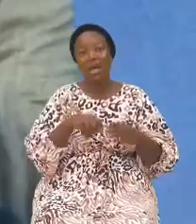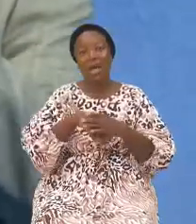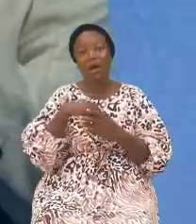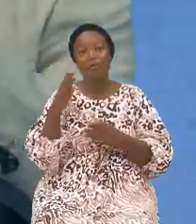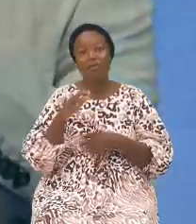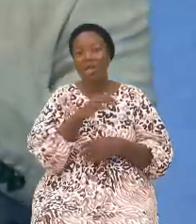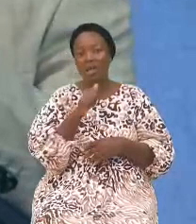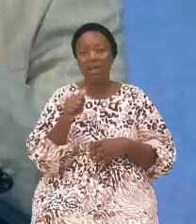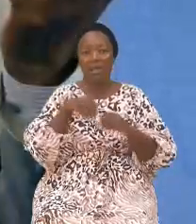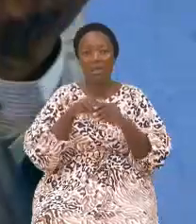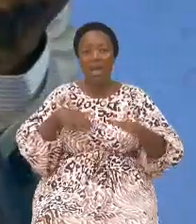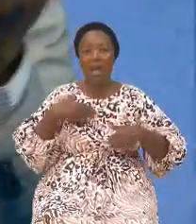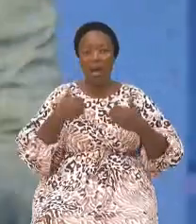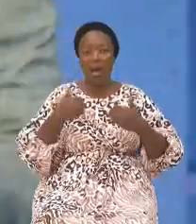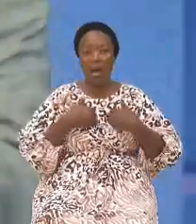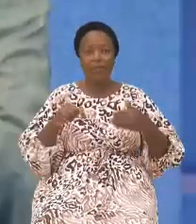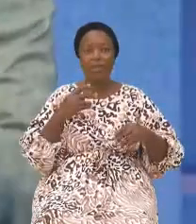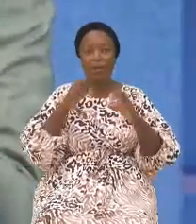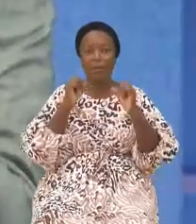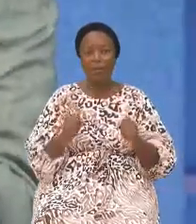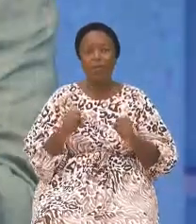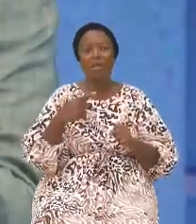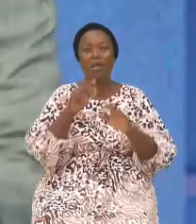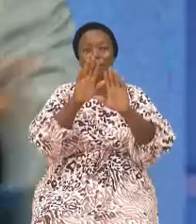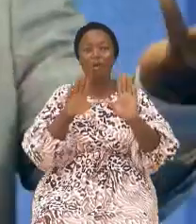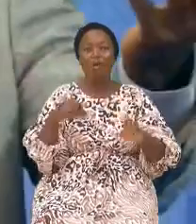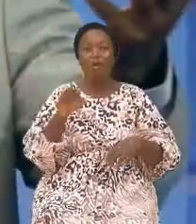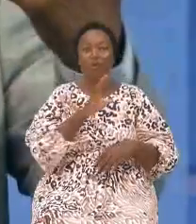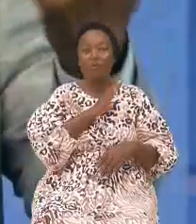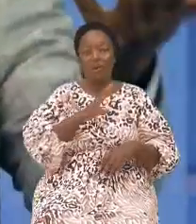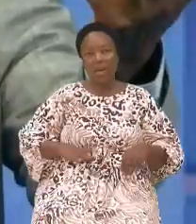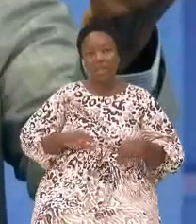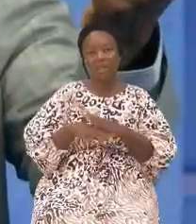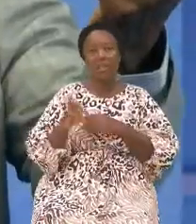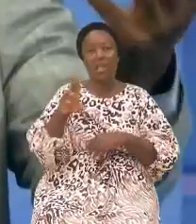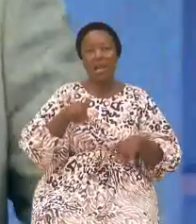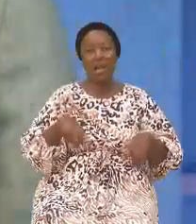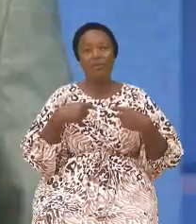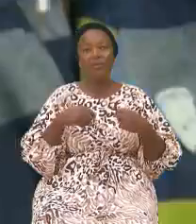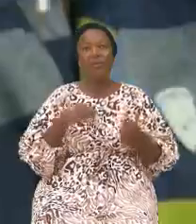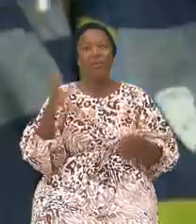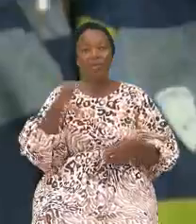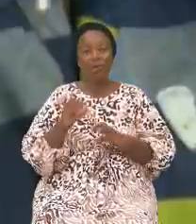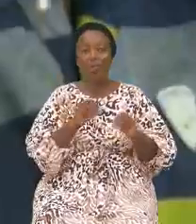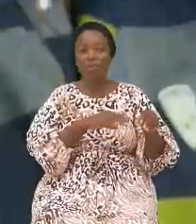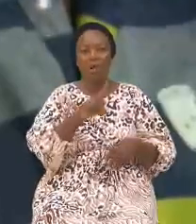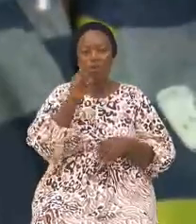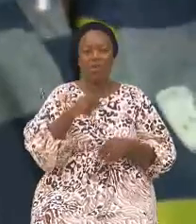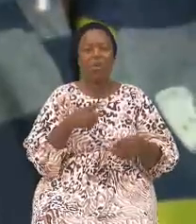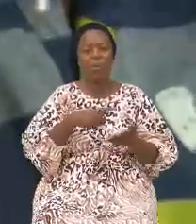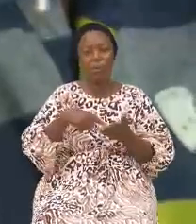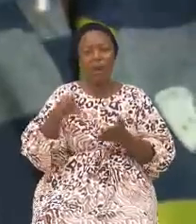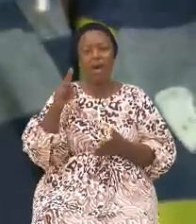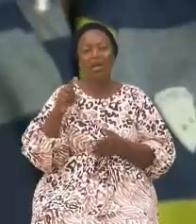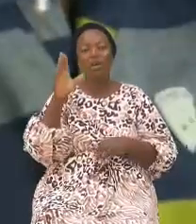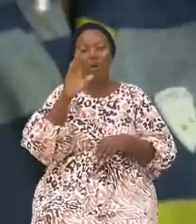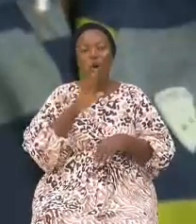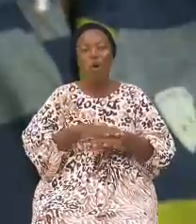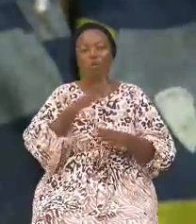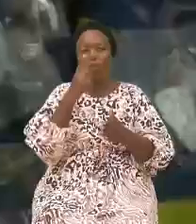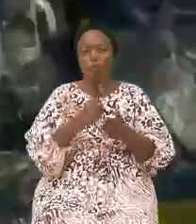said. You know, what people miss out in having the power, the miracle of Christ in their lives,